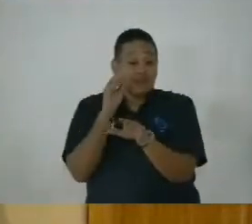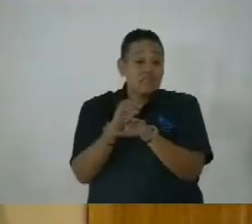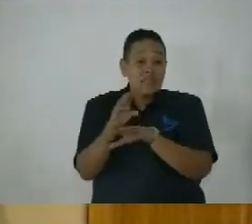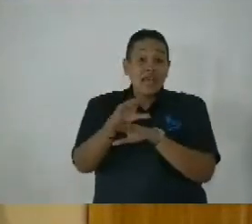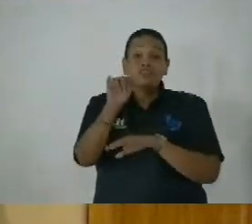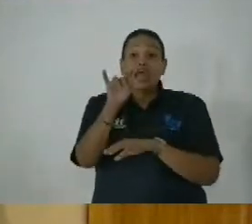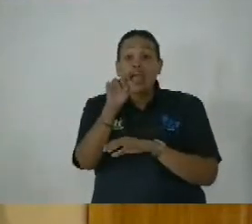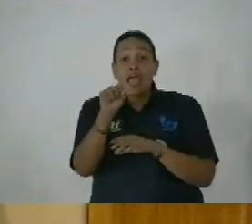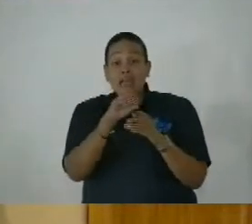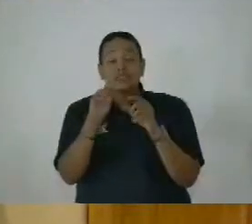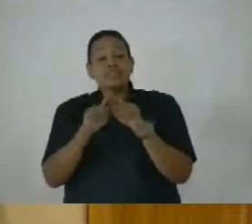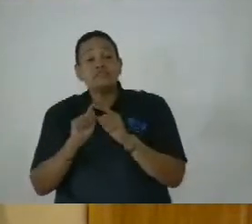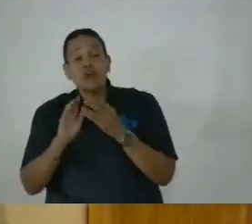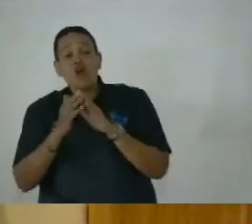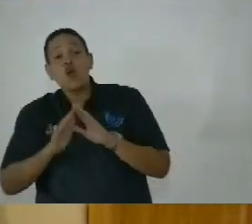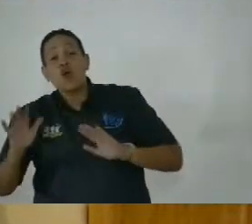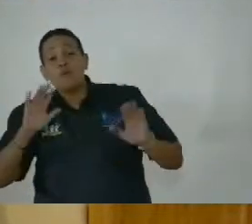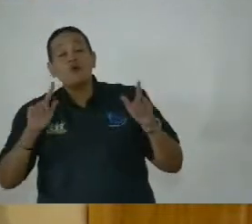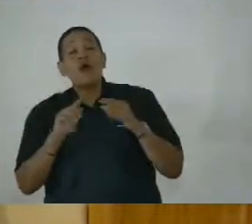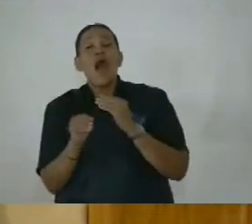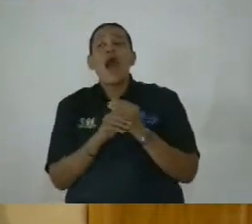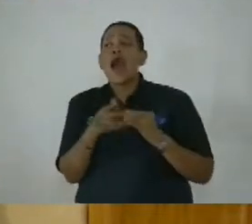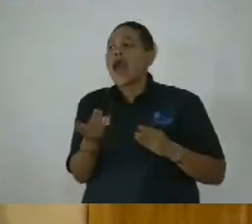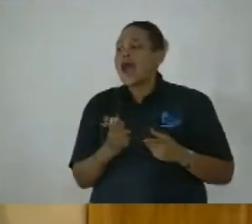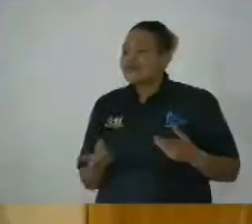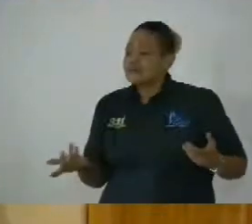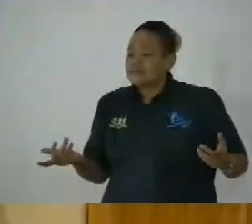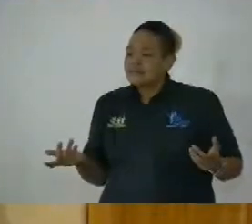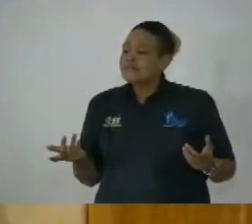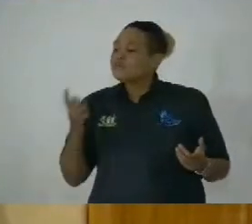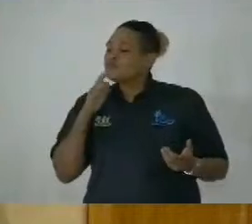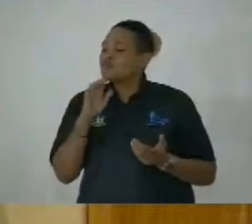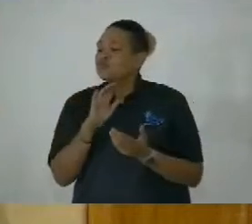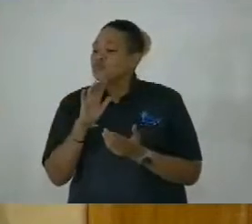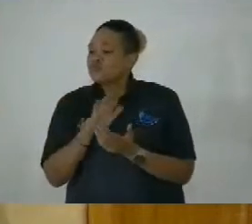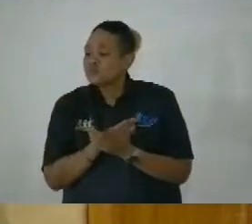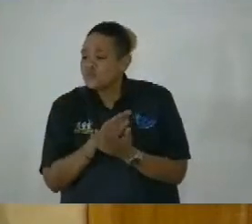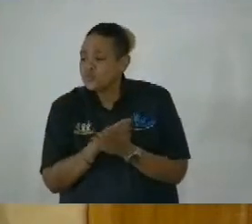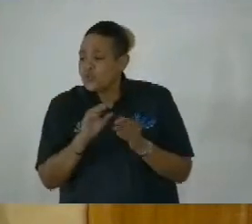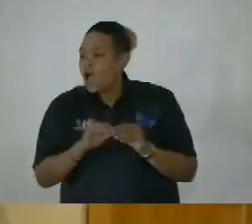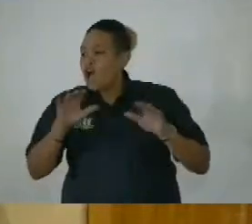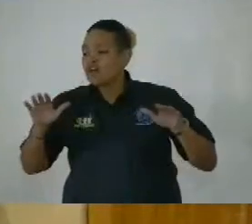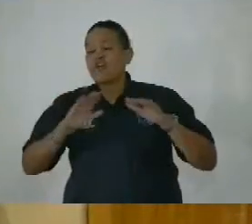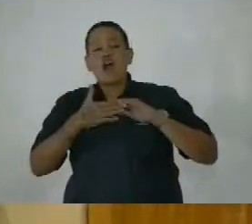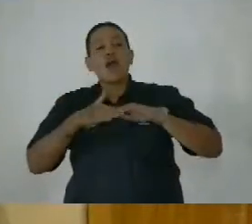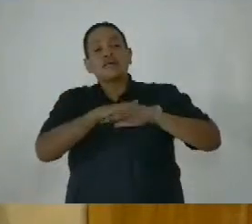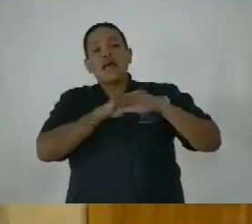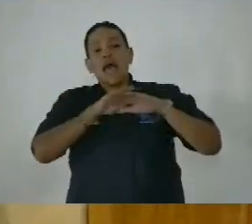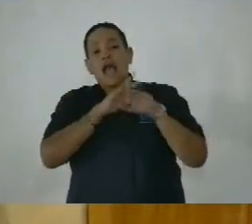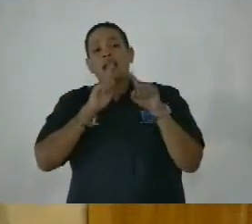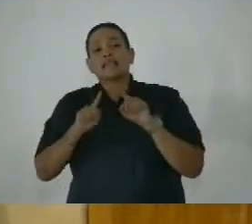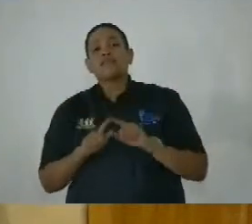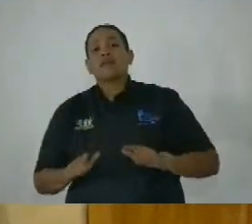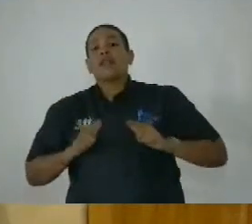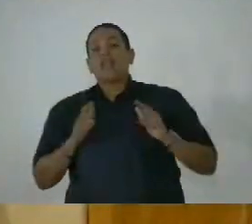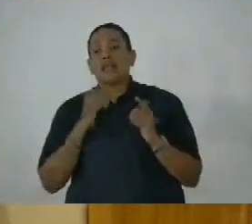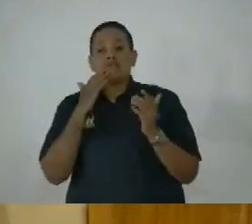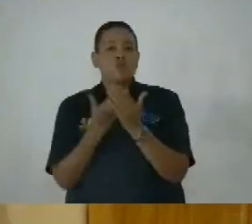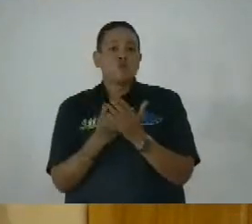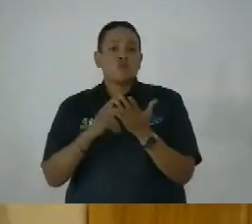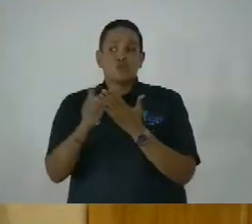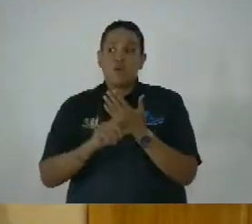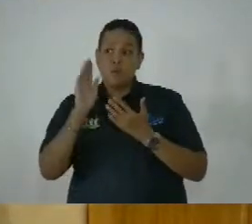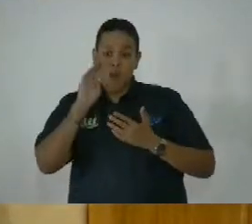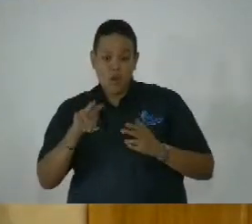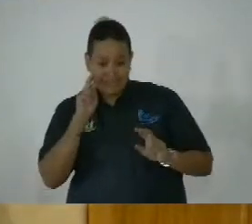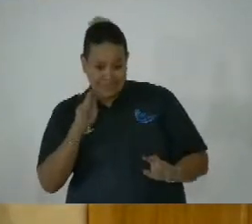aids in various communities, to schools across the island with Live Good program and all that we see in that booklet.